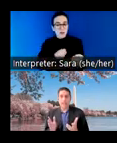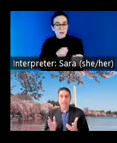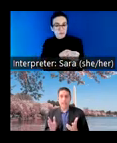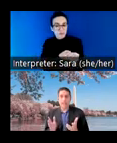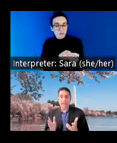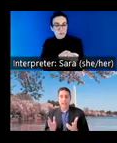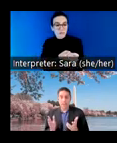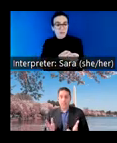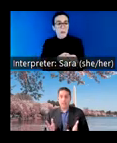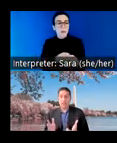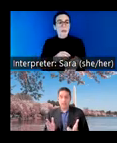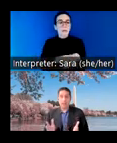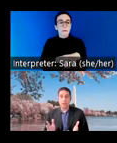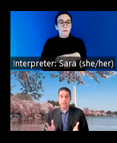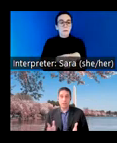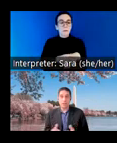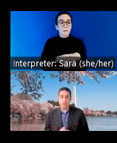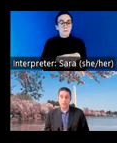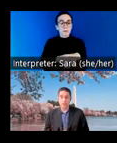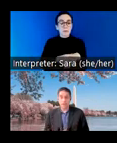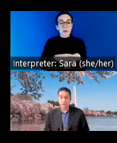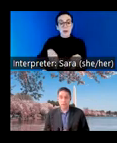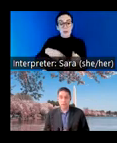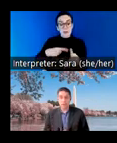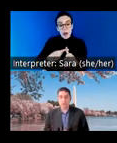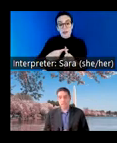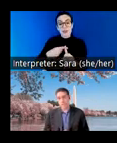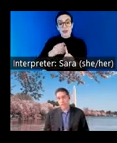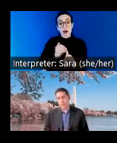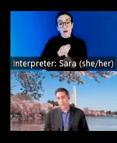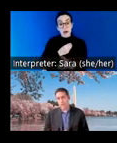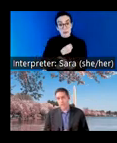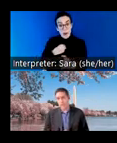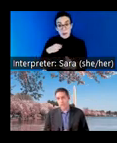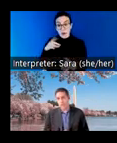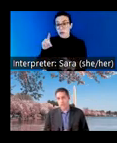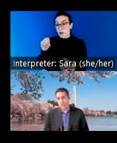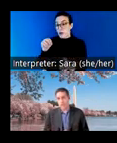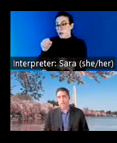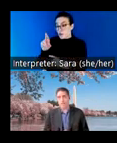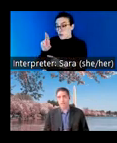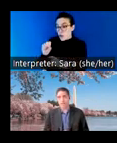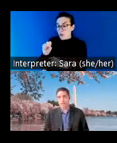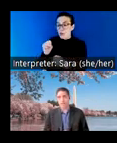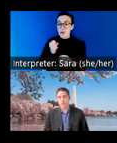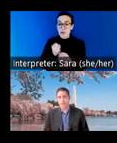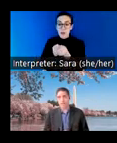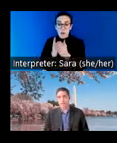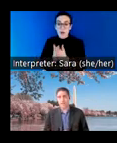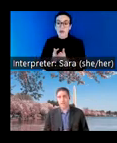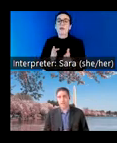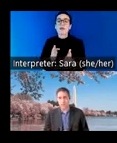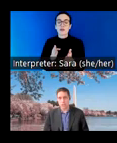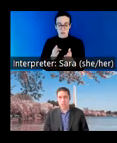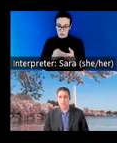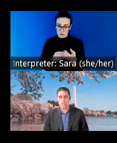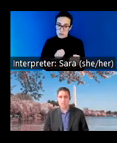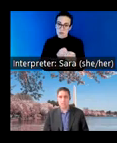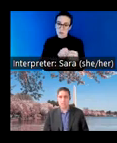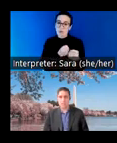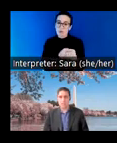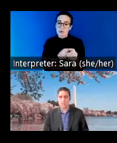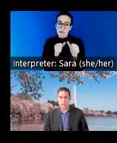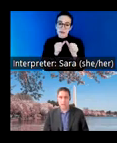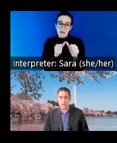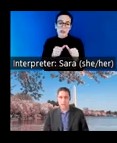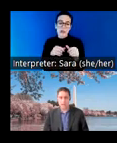that that our members, our donors, our supporters generously help to fund. And we could not do this work. We could not do as much work as